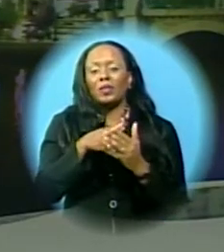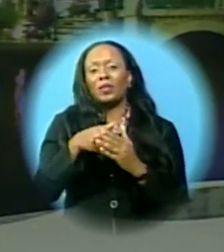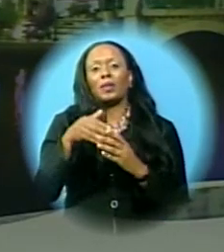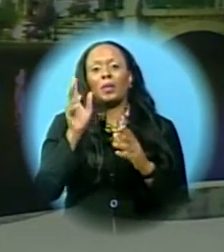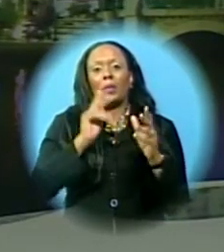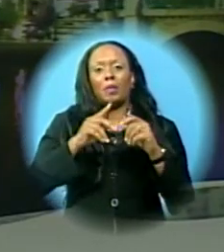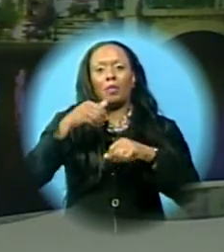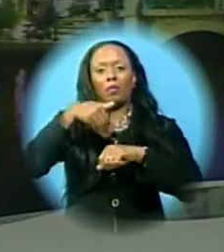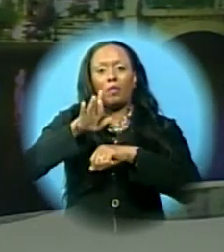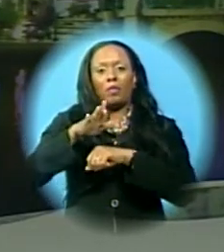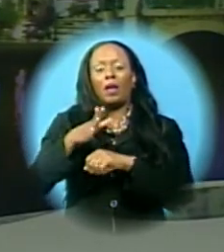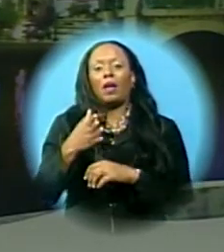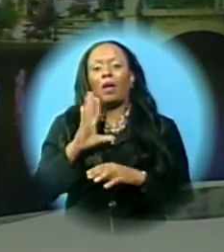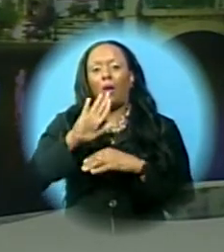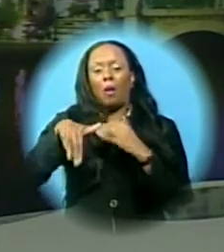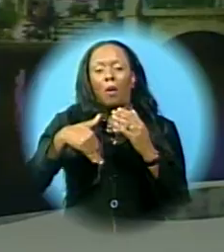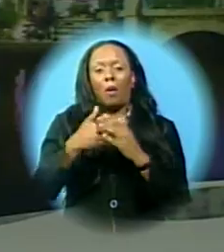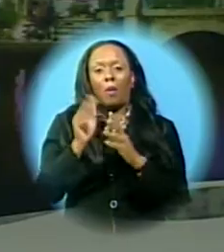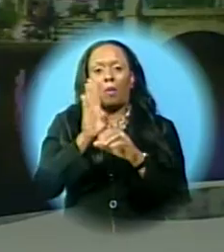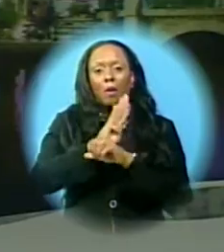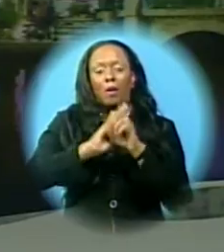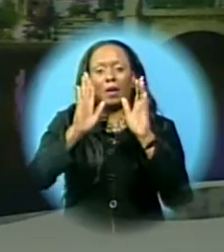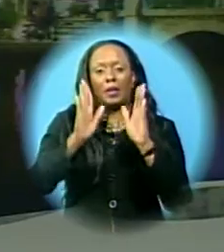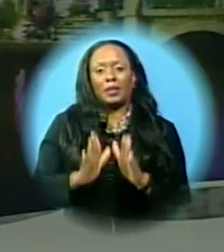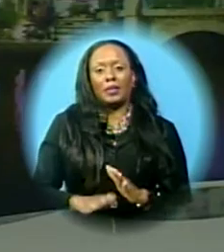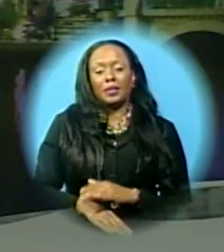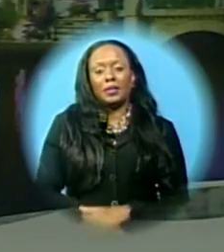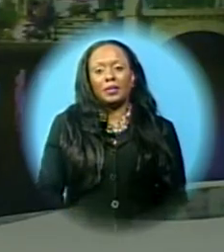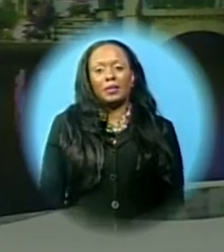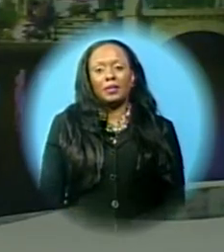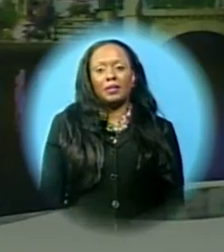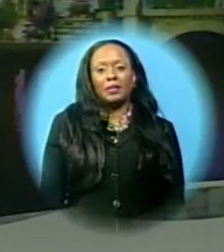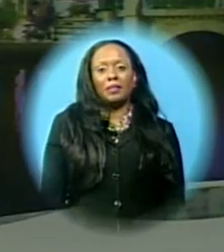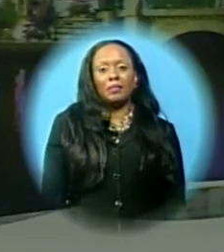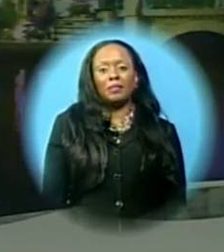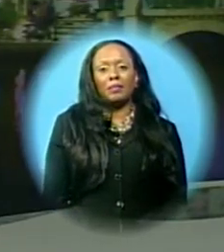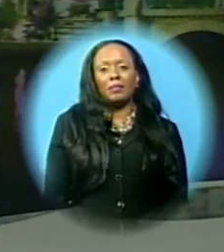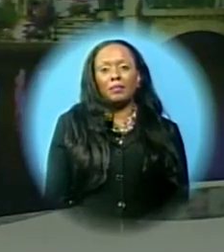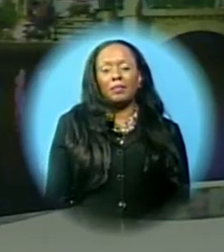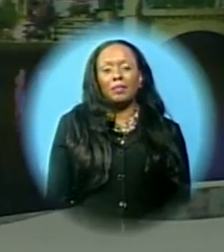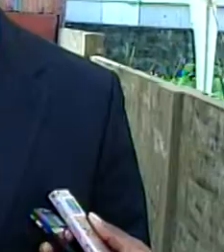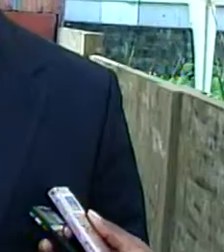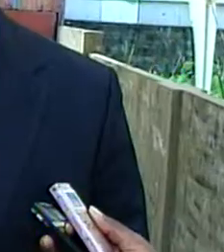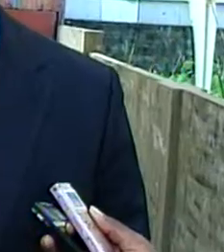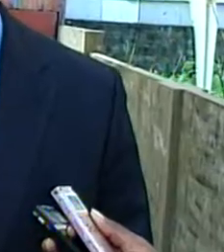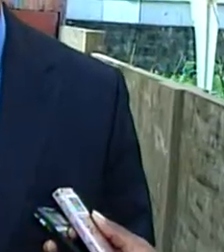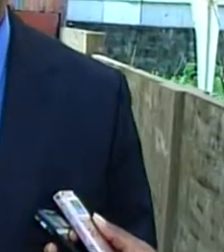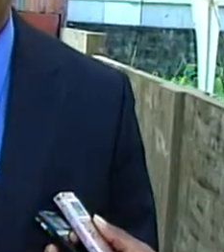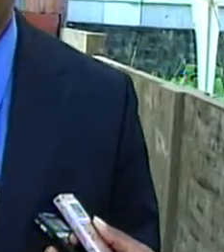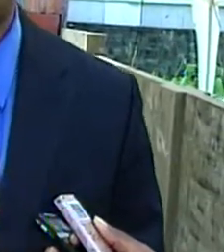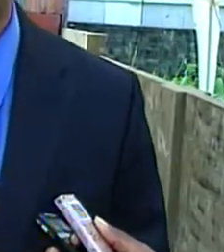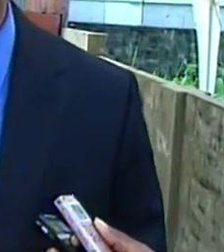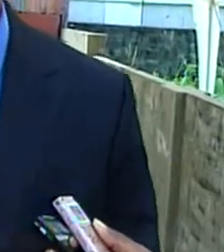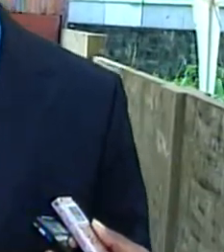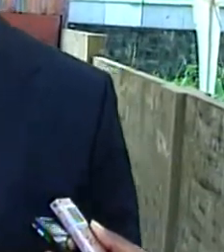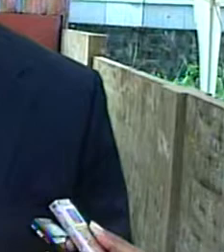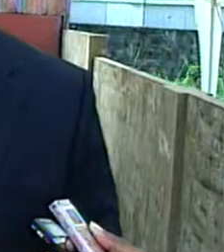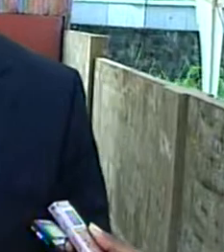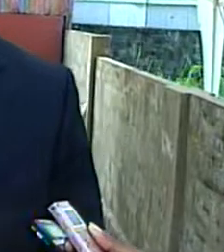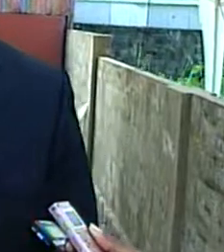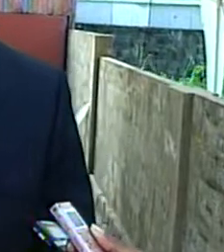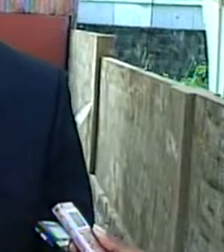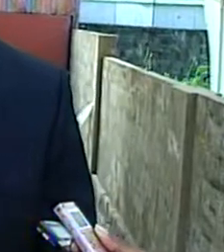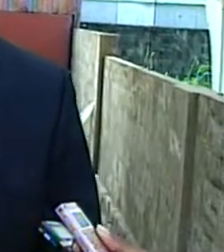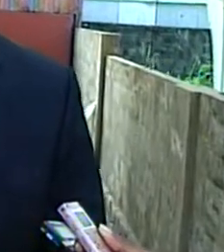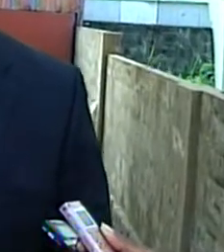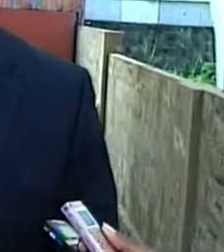2015 into the hands of Barbadians. People would have started getting their checks from around, I believe, August,